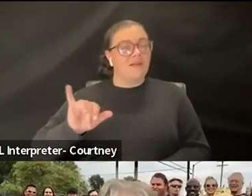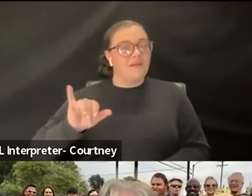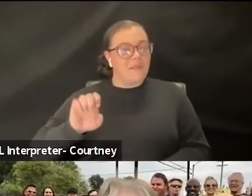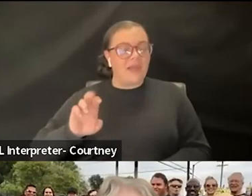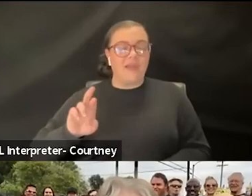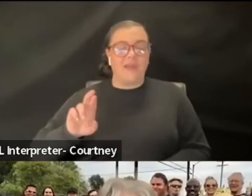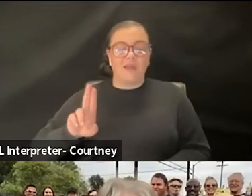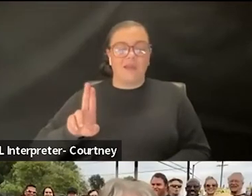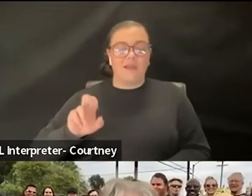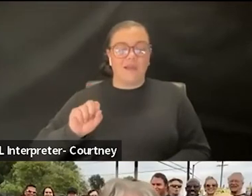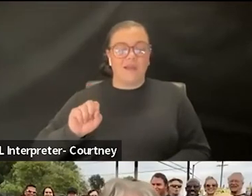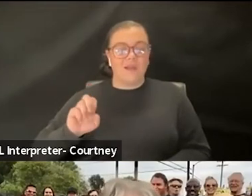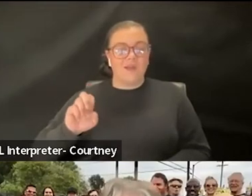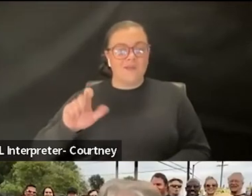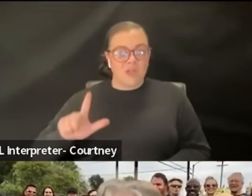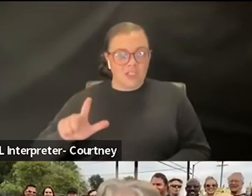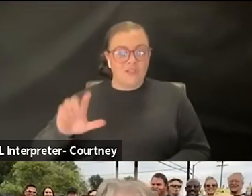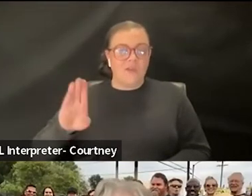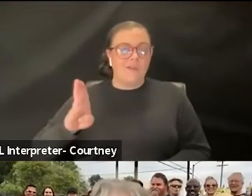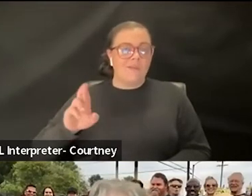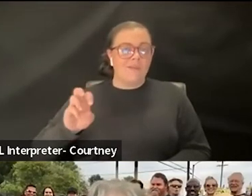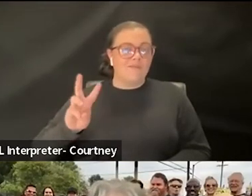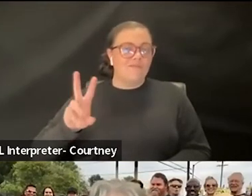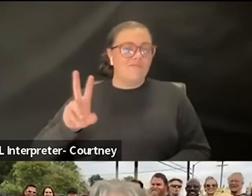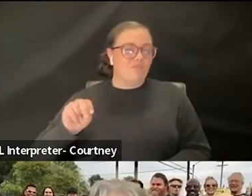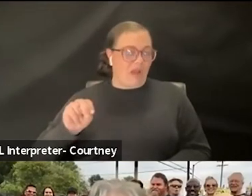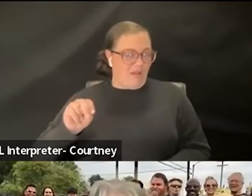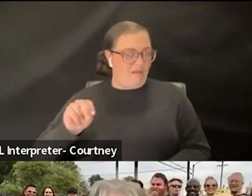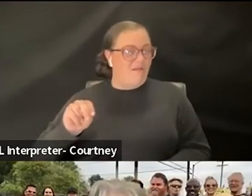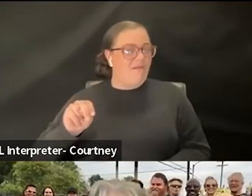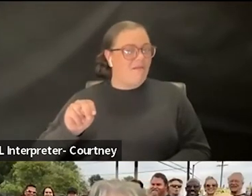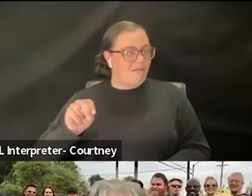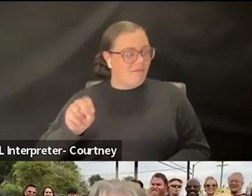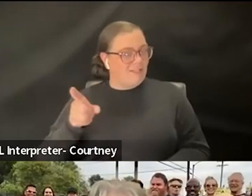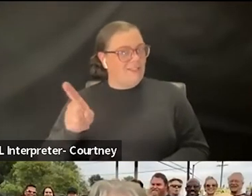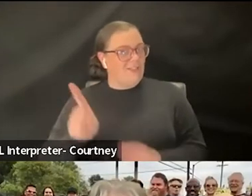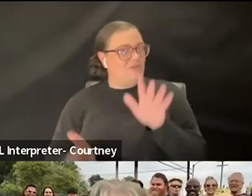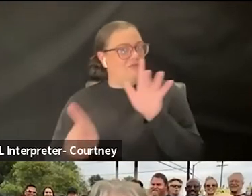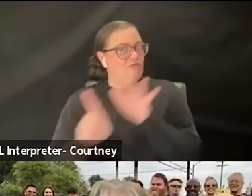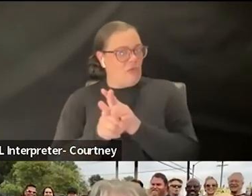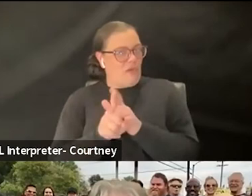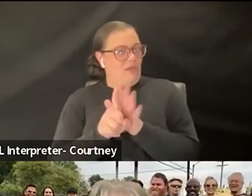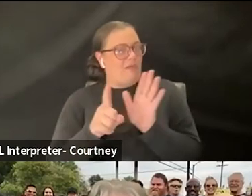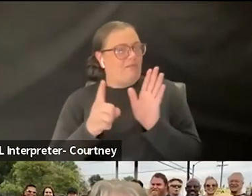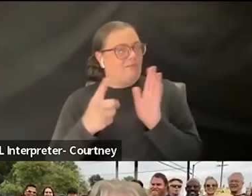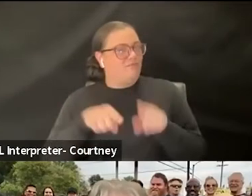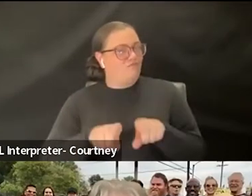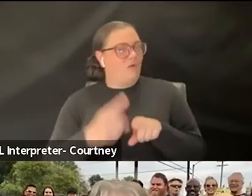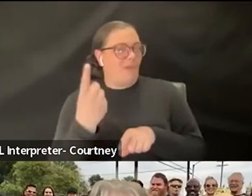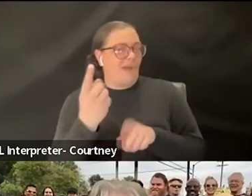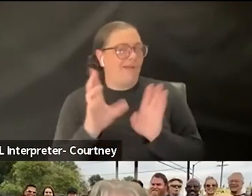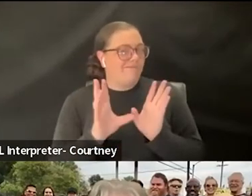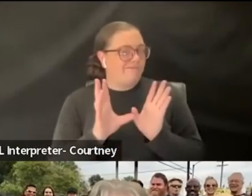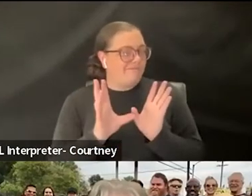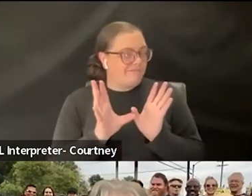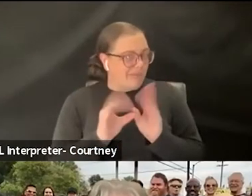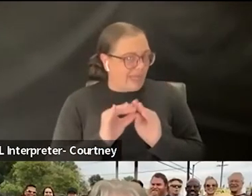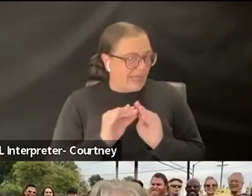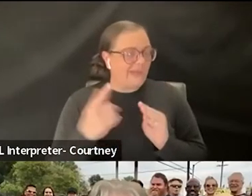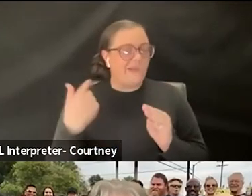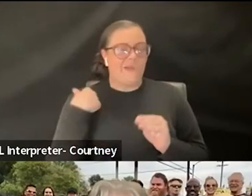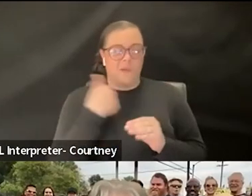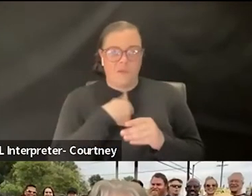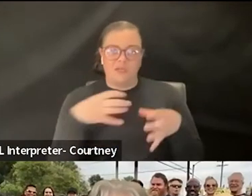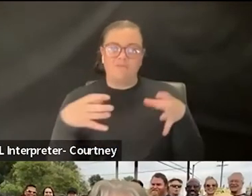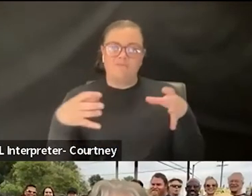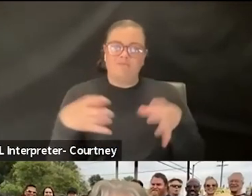Committee, she showed us this cartoon of what the union means. And I just wanted